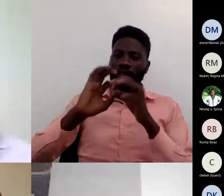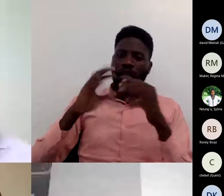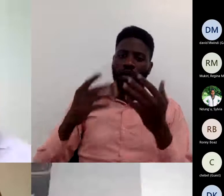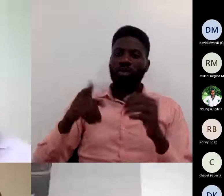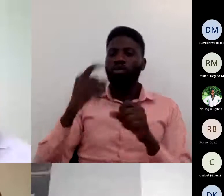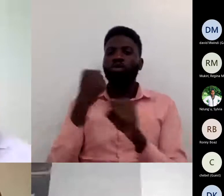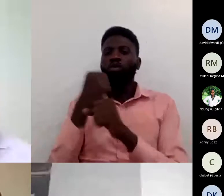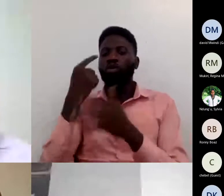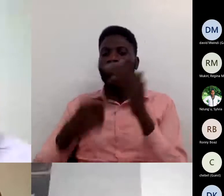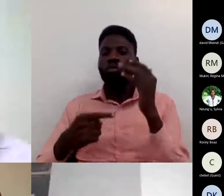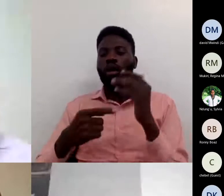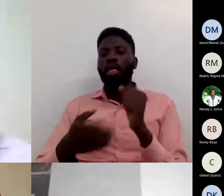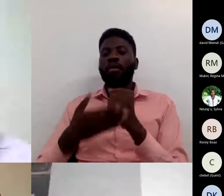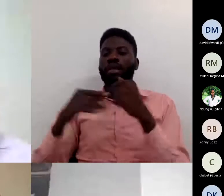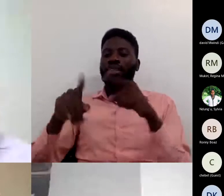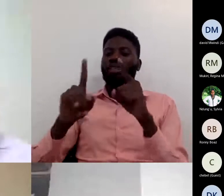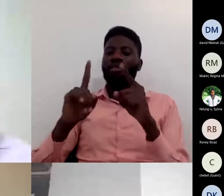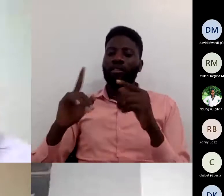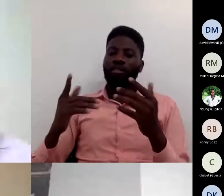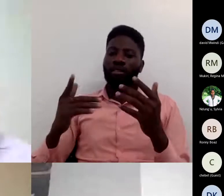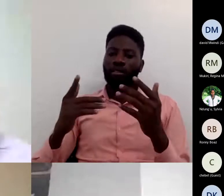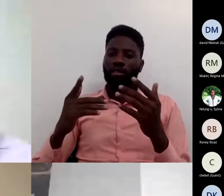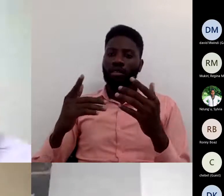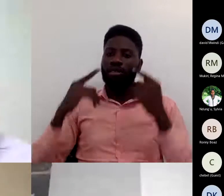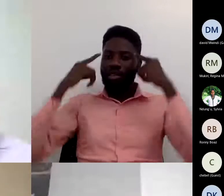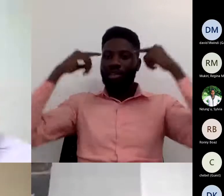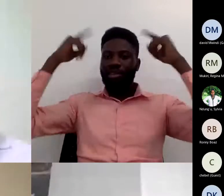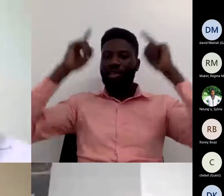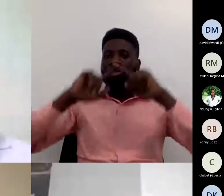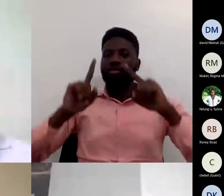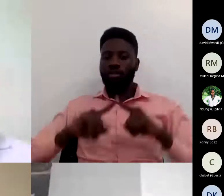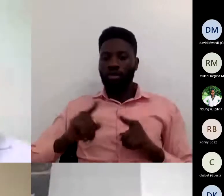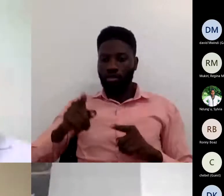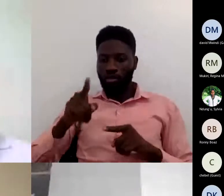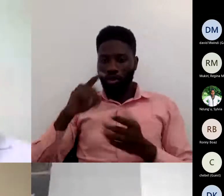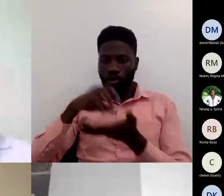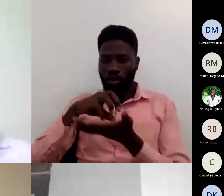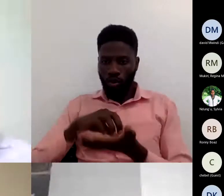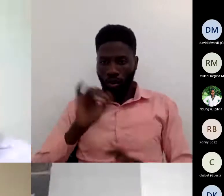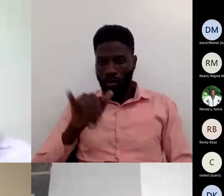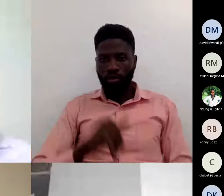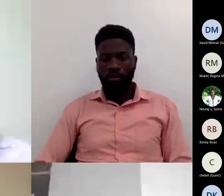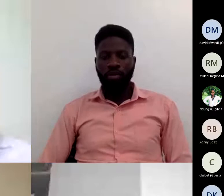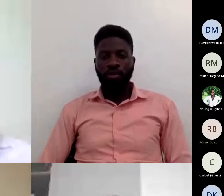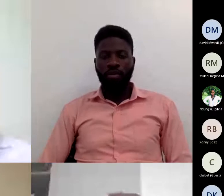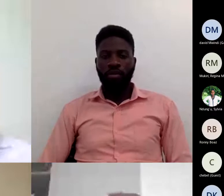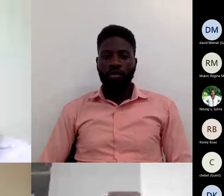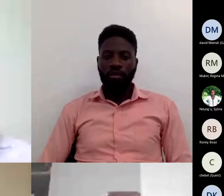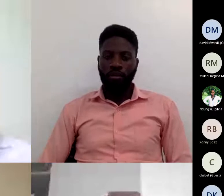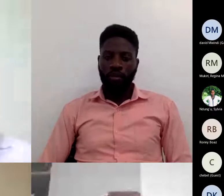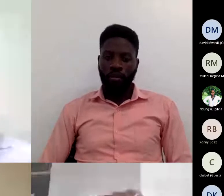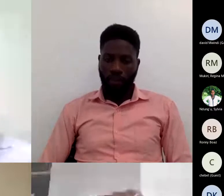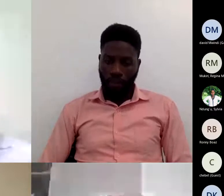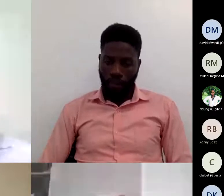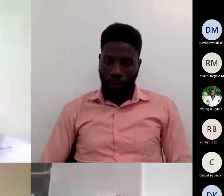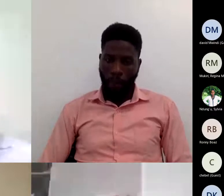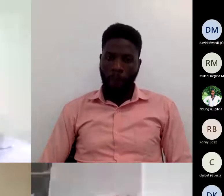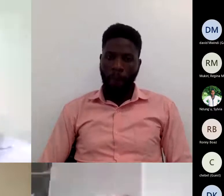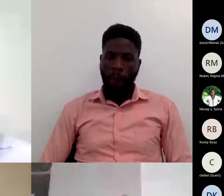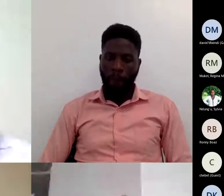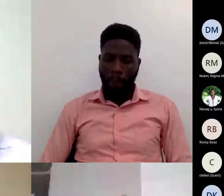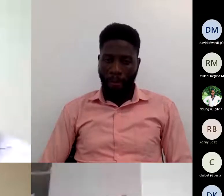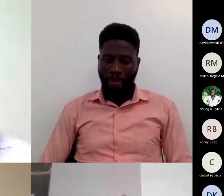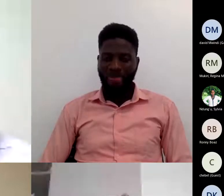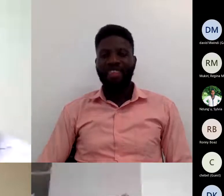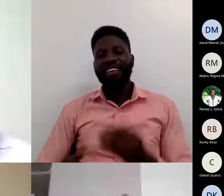that you can adjust and thrive in these different situations? Okay, no, thank you. And